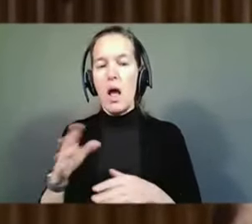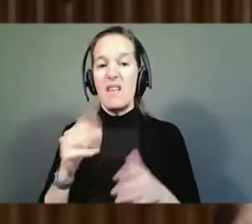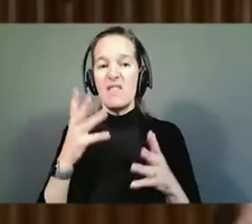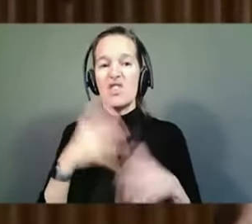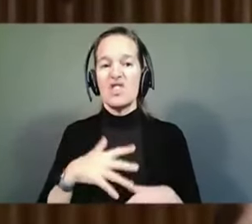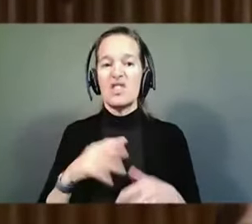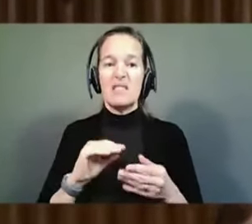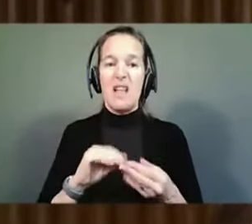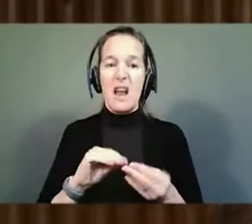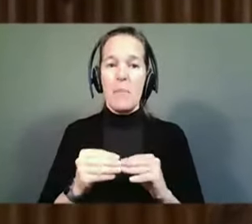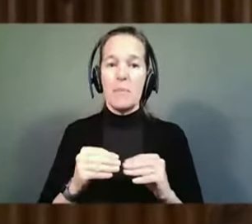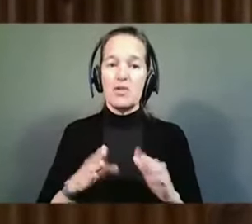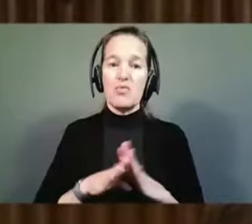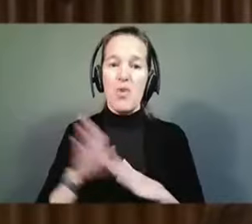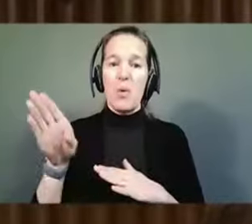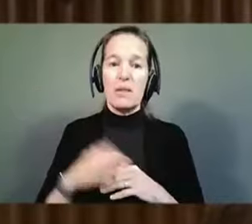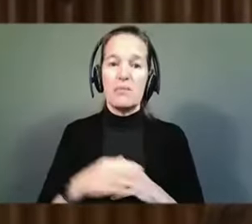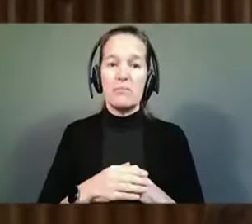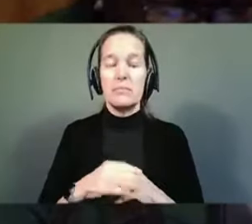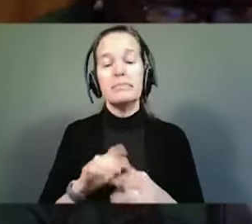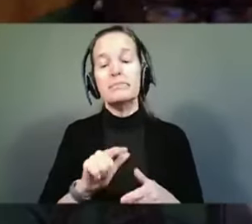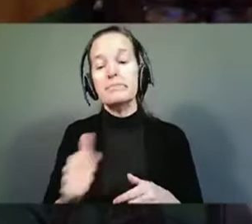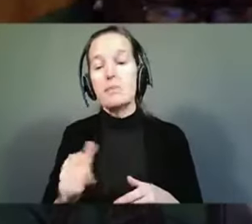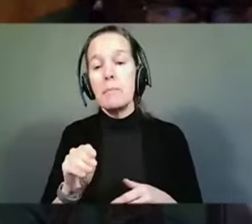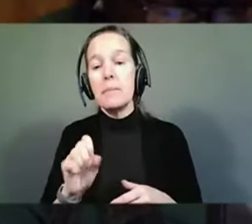growing. Ms. Beal?